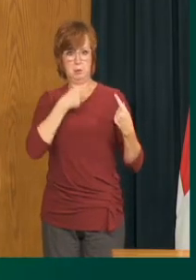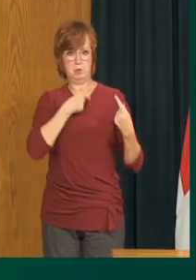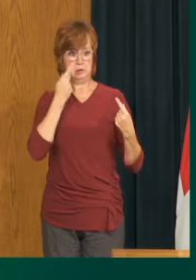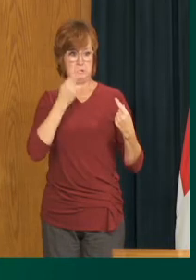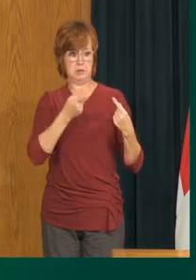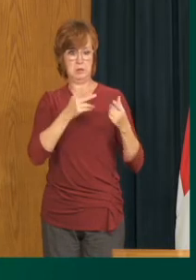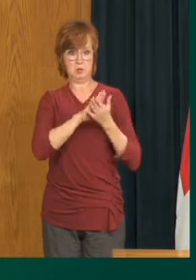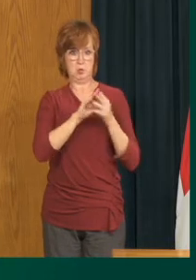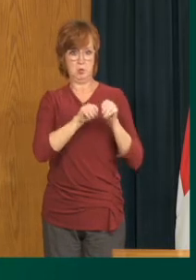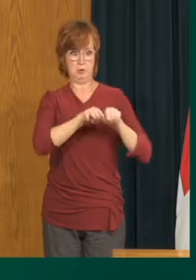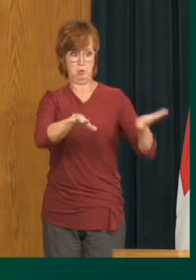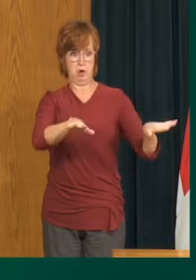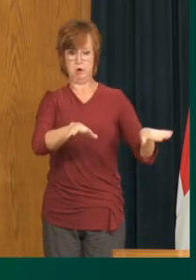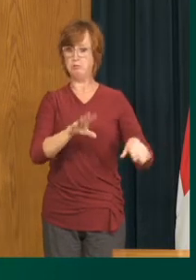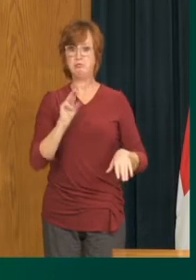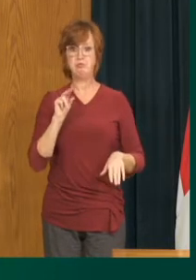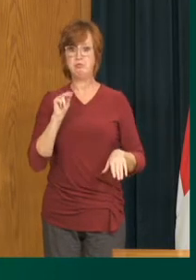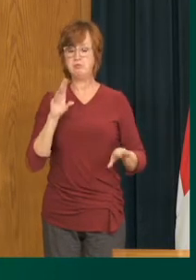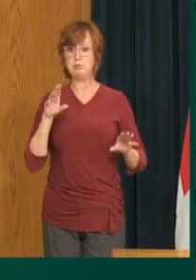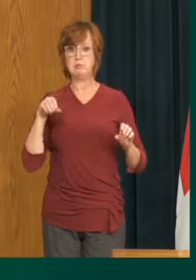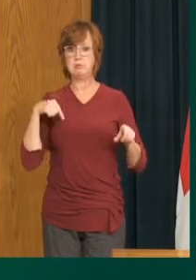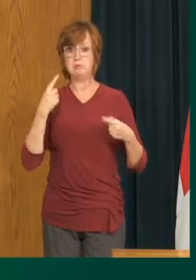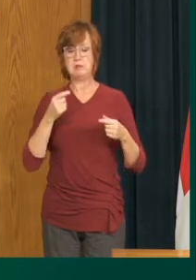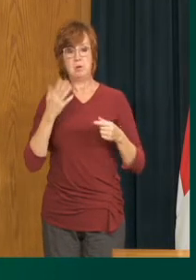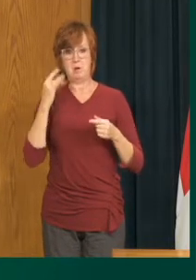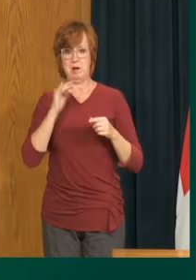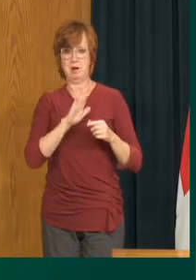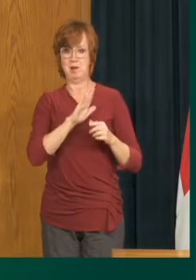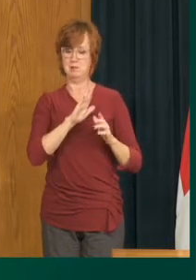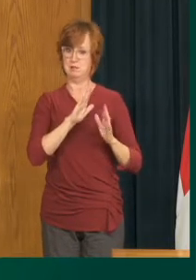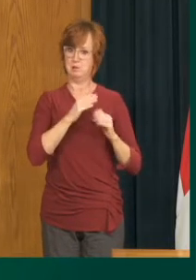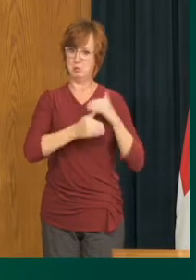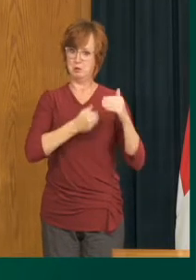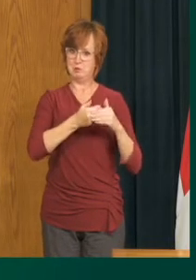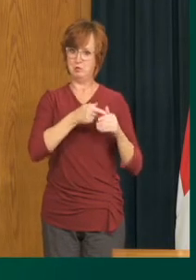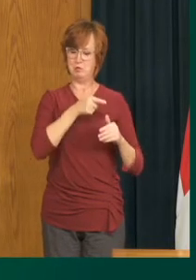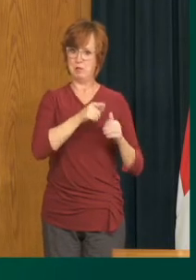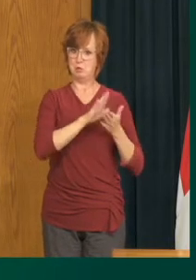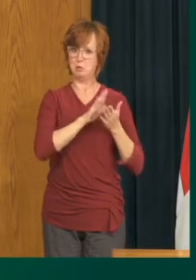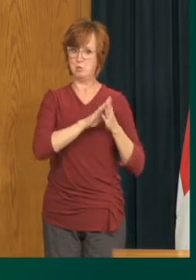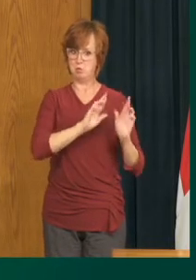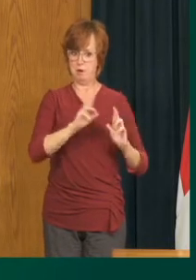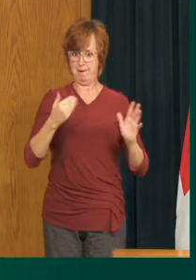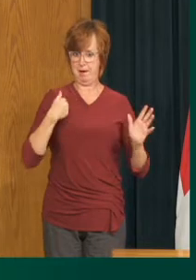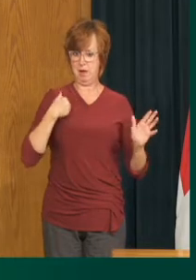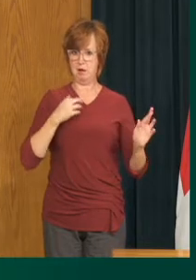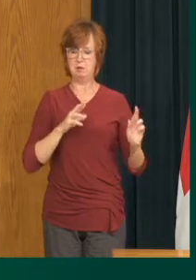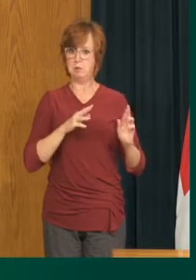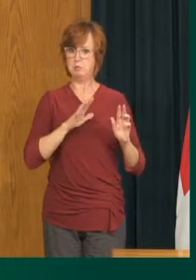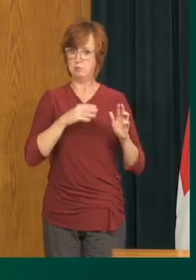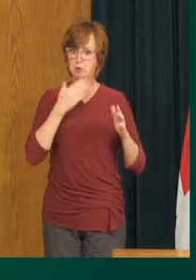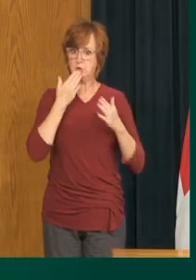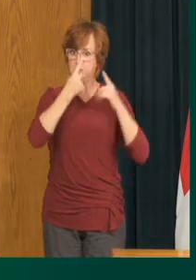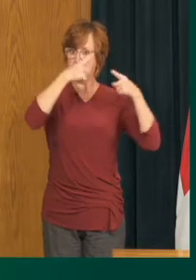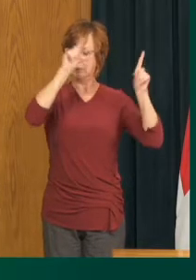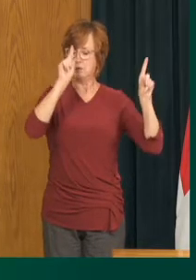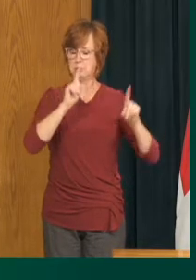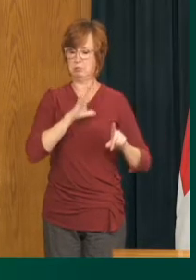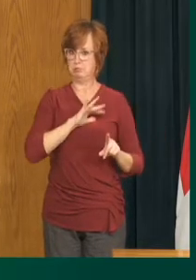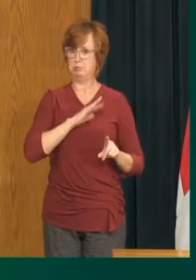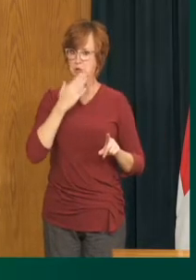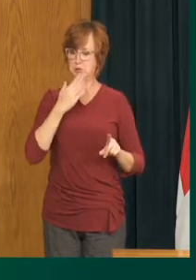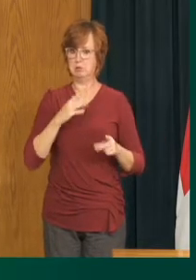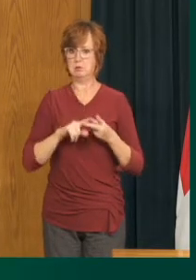schools. The protocols the schools have put in place are working, and I would say they're working quite well. So I would say thank you to